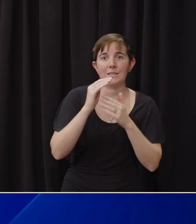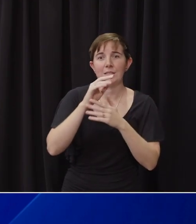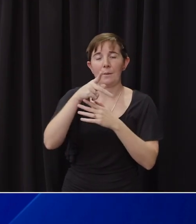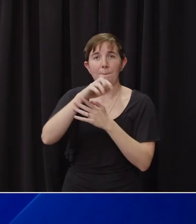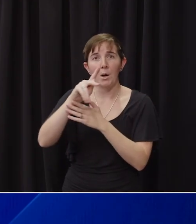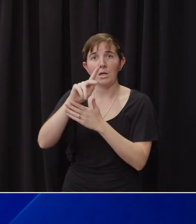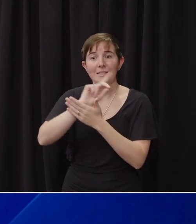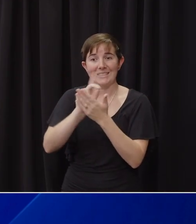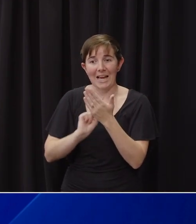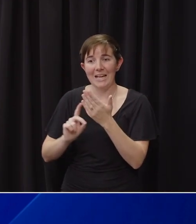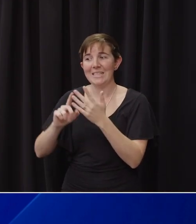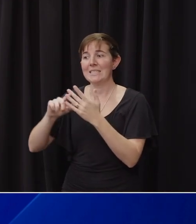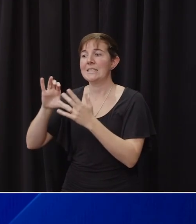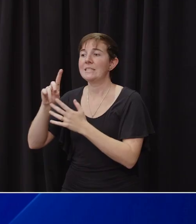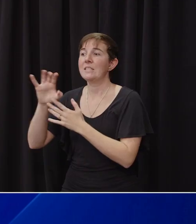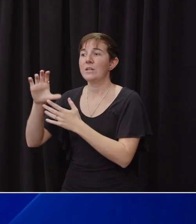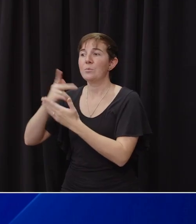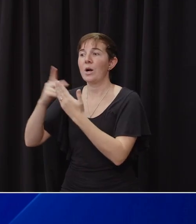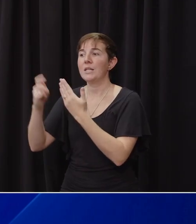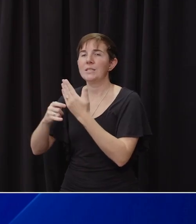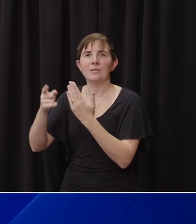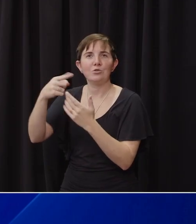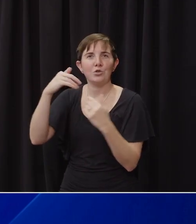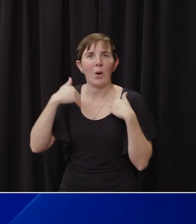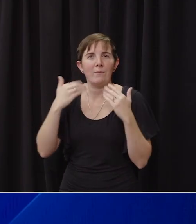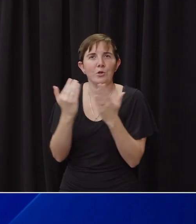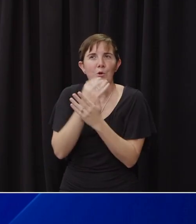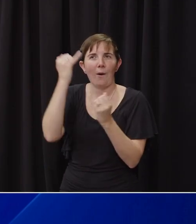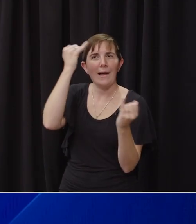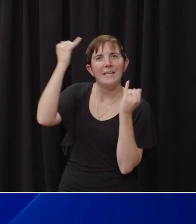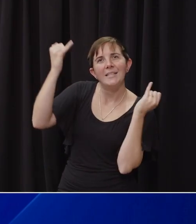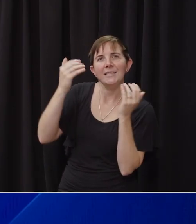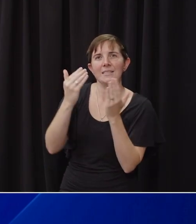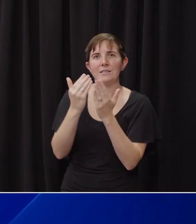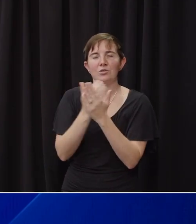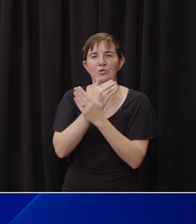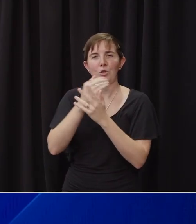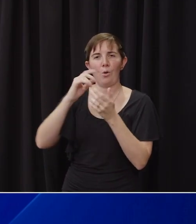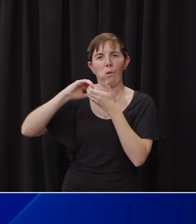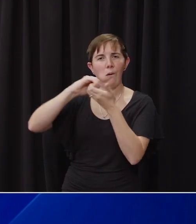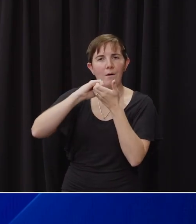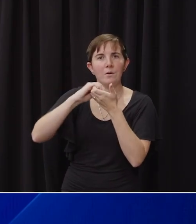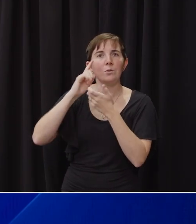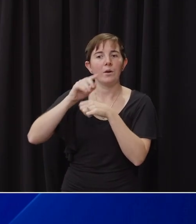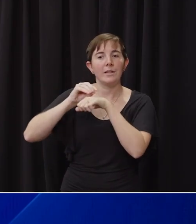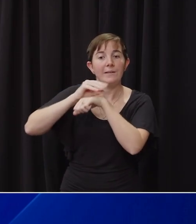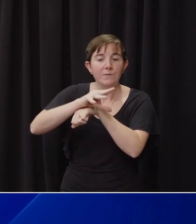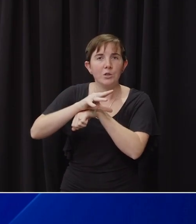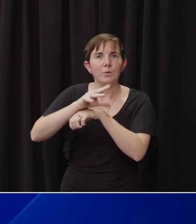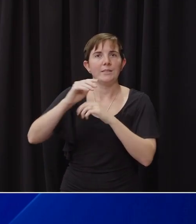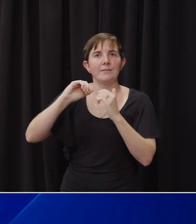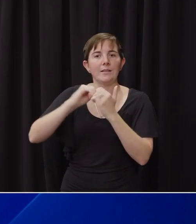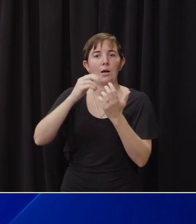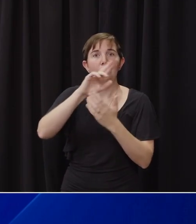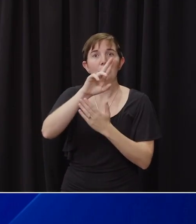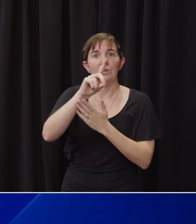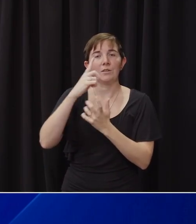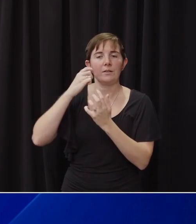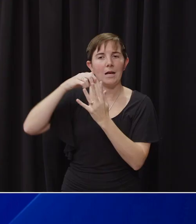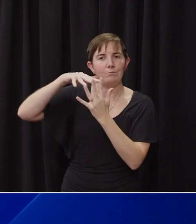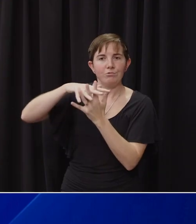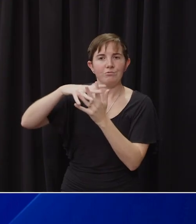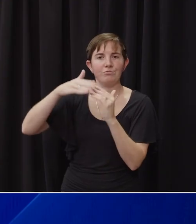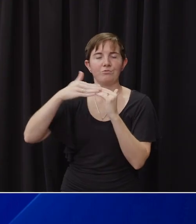civic projects, what new ideas or partnerships do you think will shape how universal design is built into projects over the